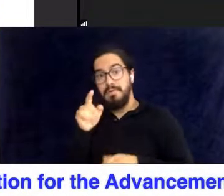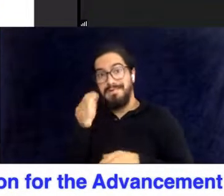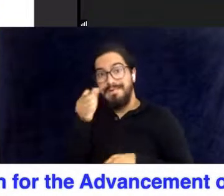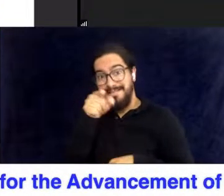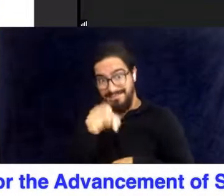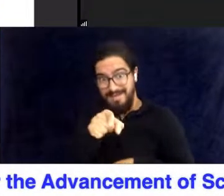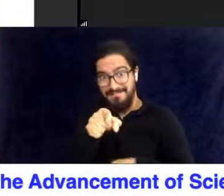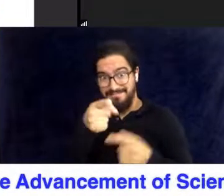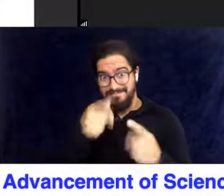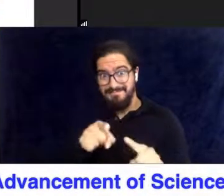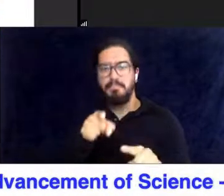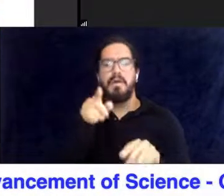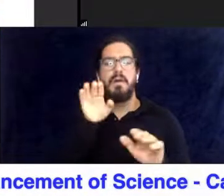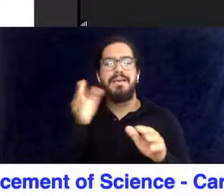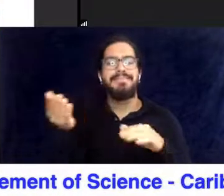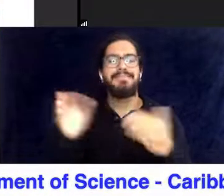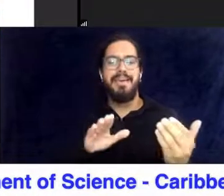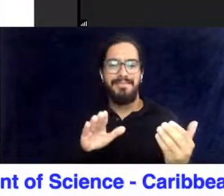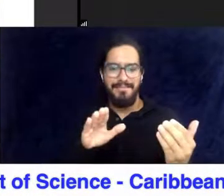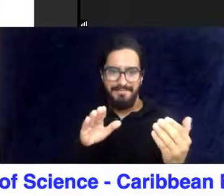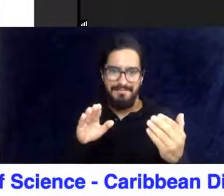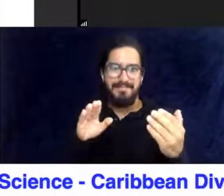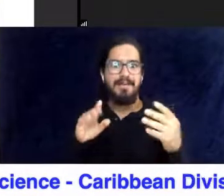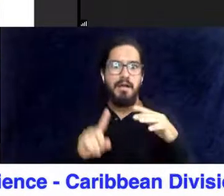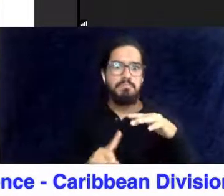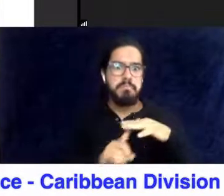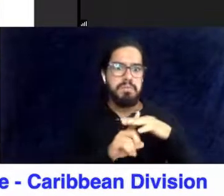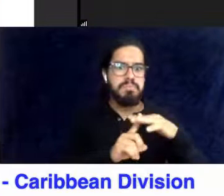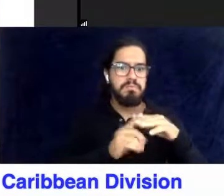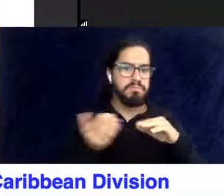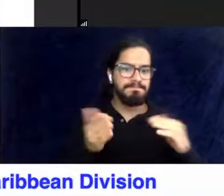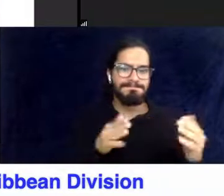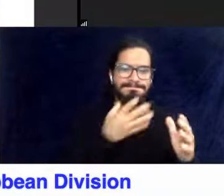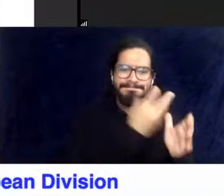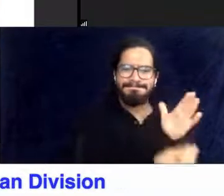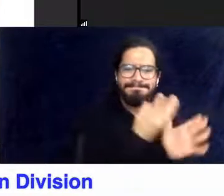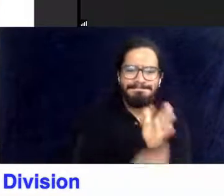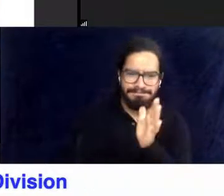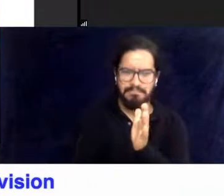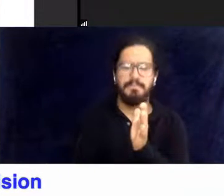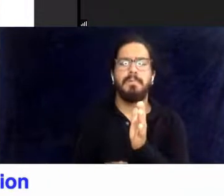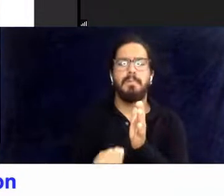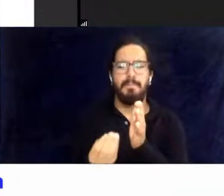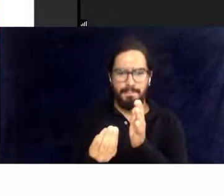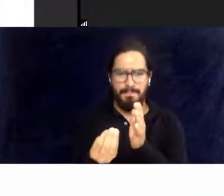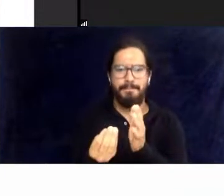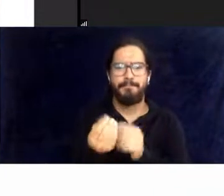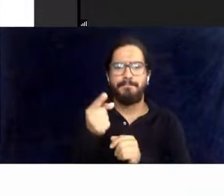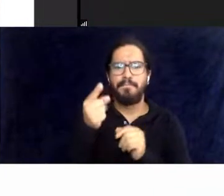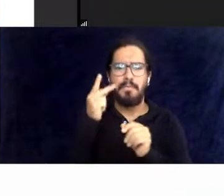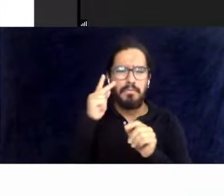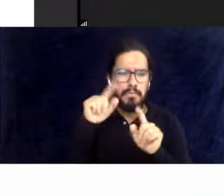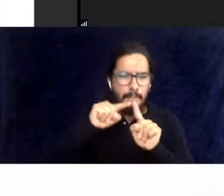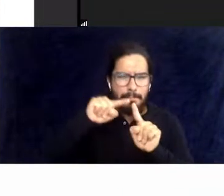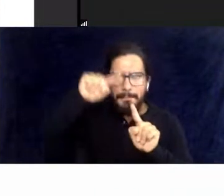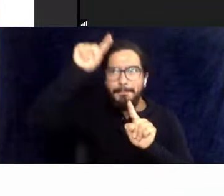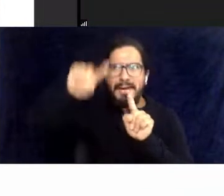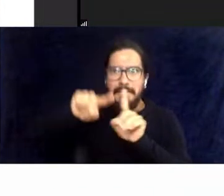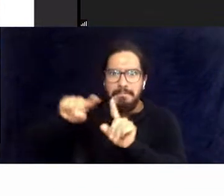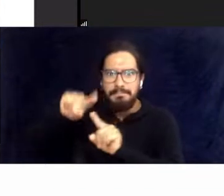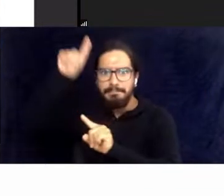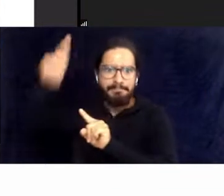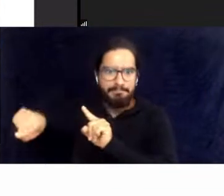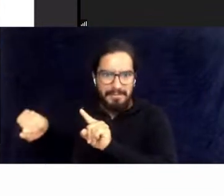been occurring, and the trend is pretty similar this week. Those spikes to point out is when data has been